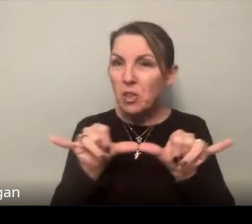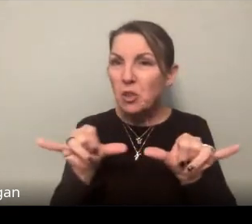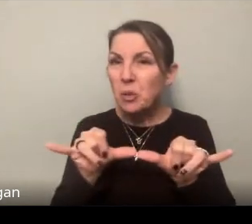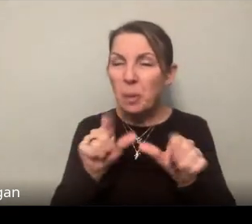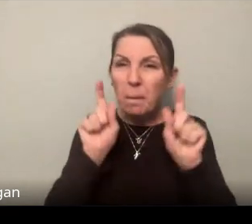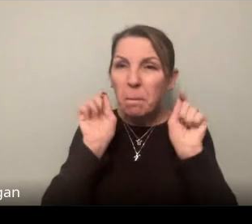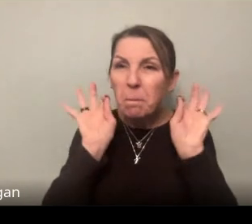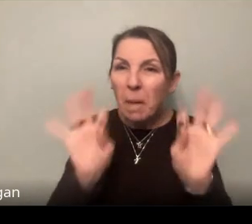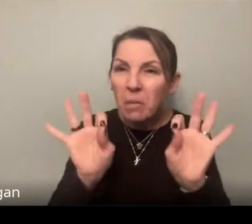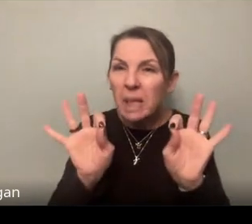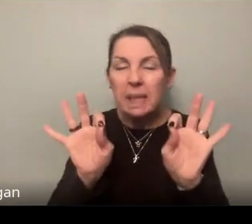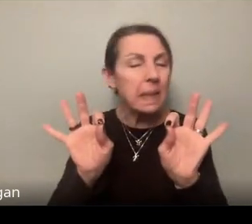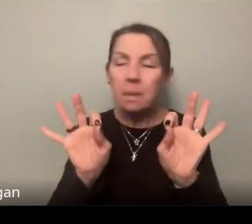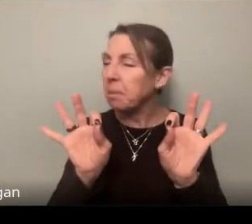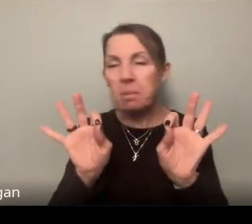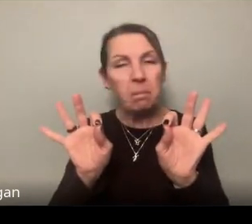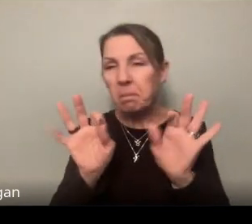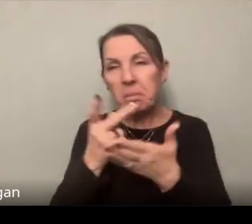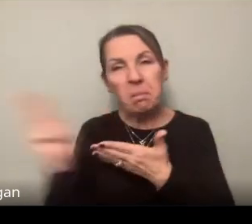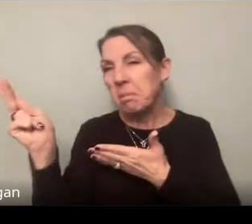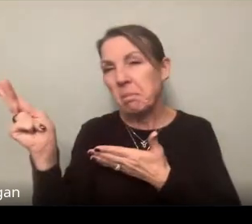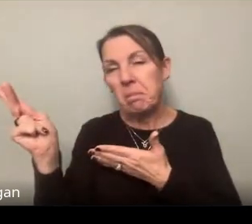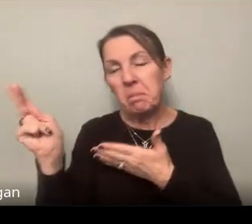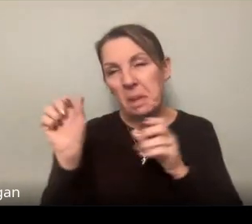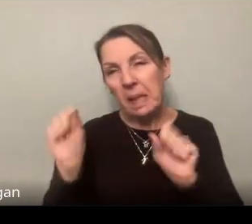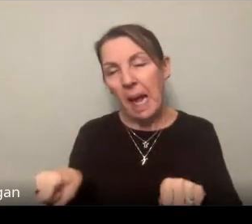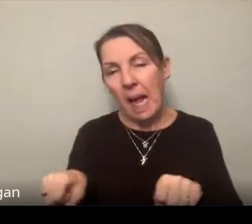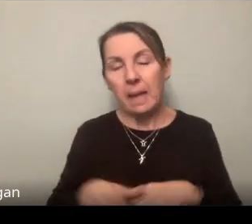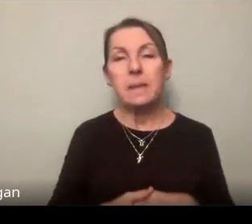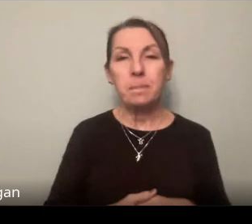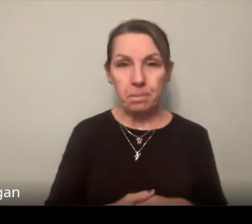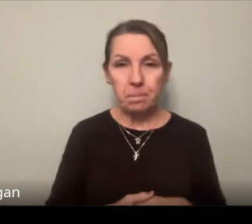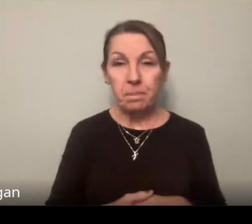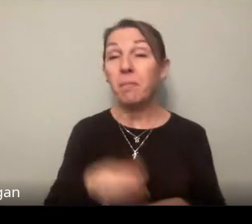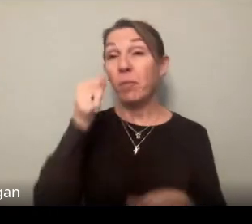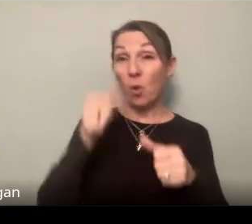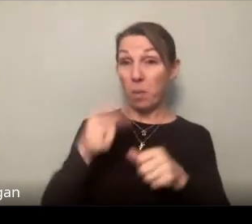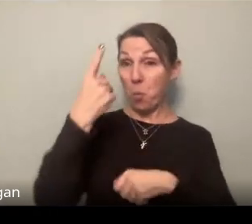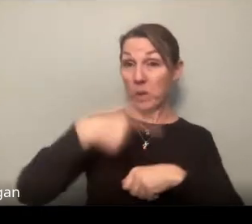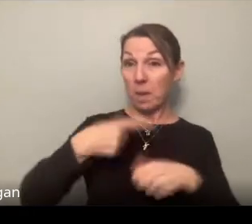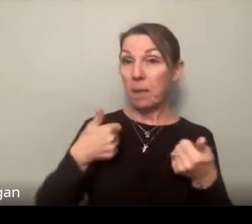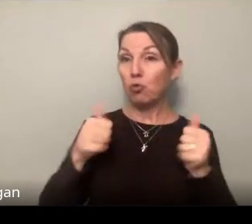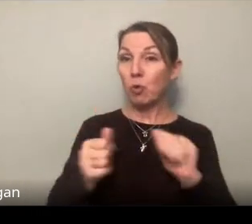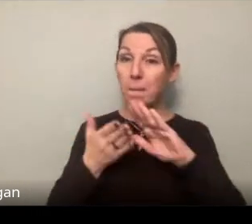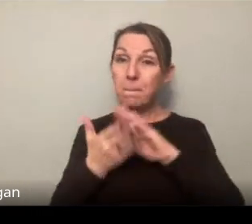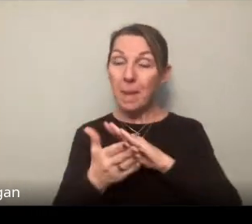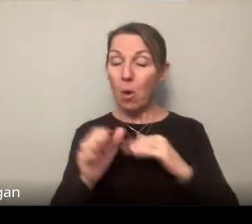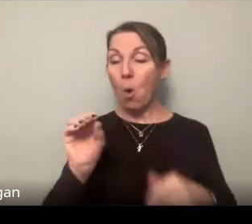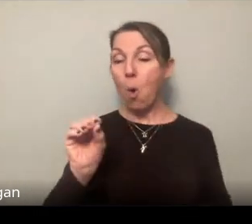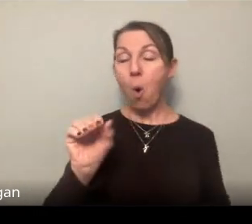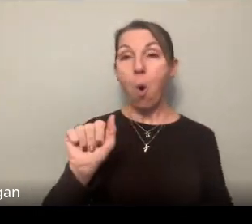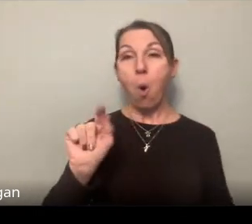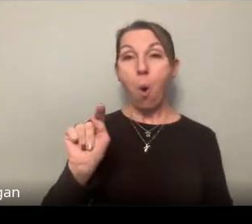aren't exact, Right. it'll make or break. Like I remember one time I was like trying to bake oatmeal raisin cookies,